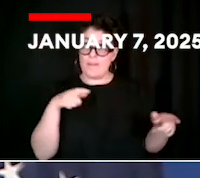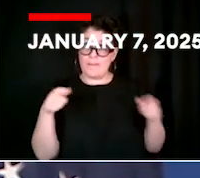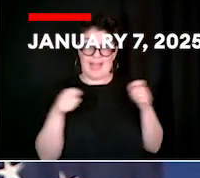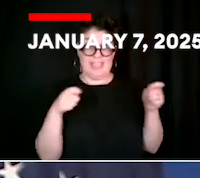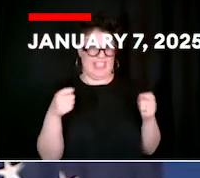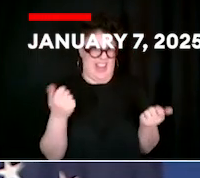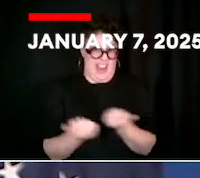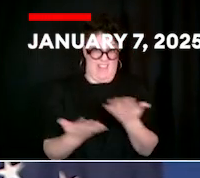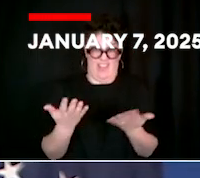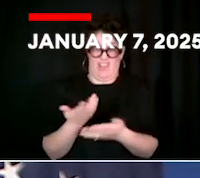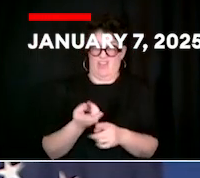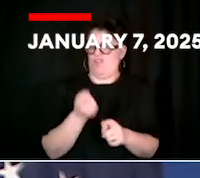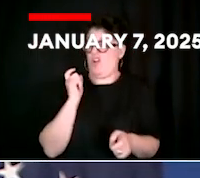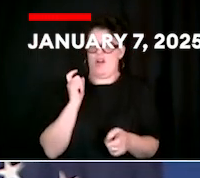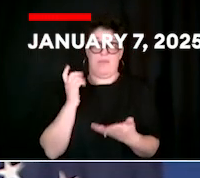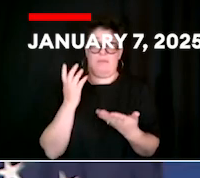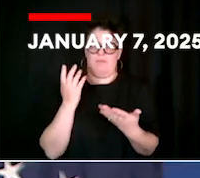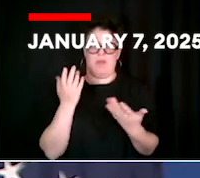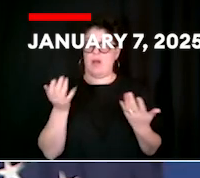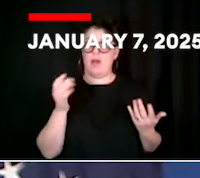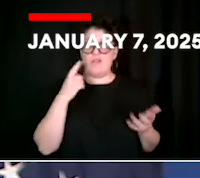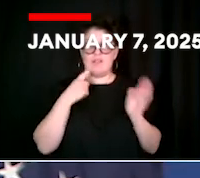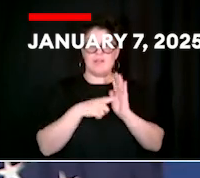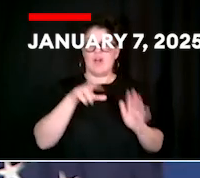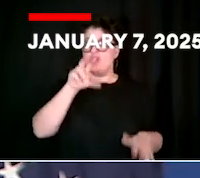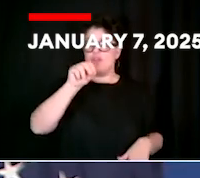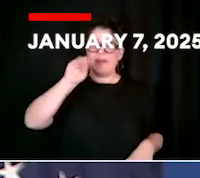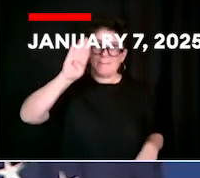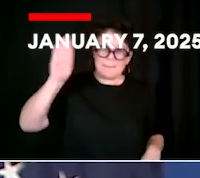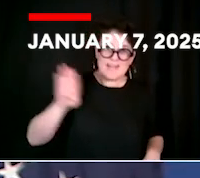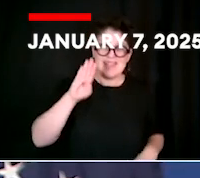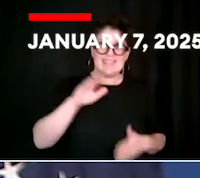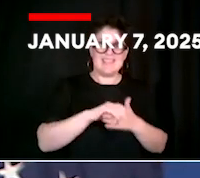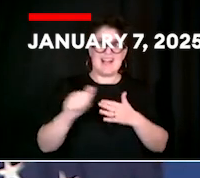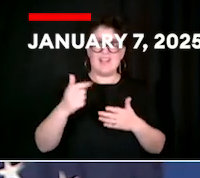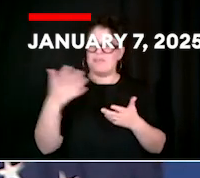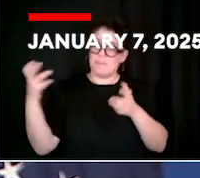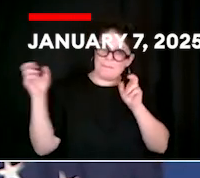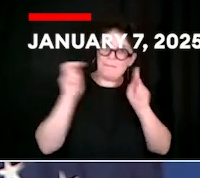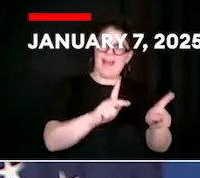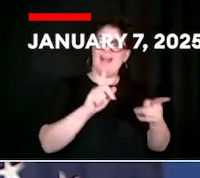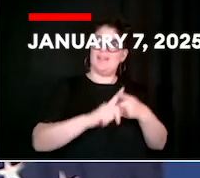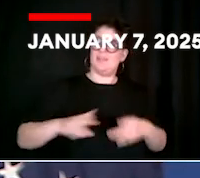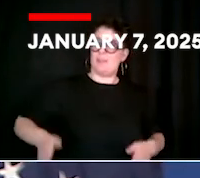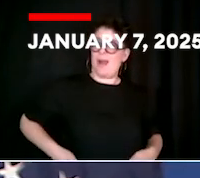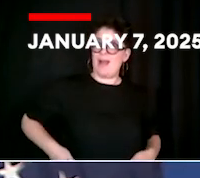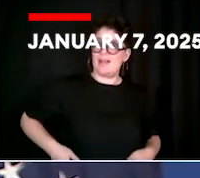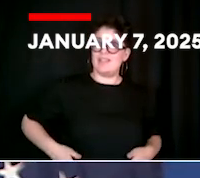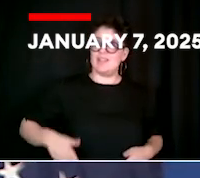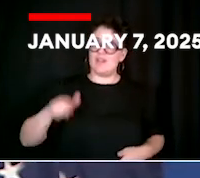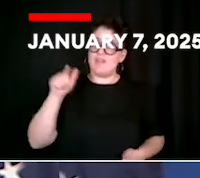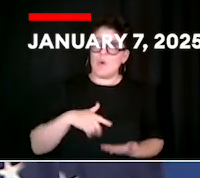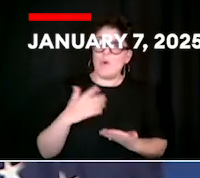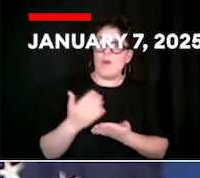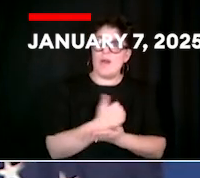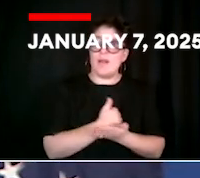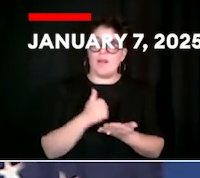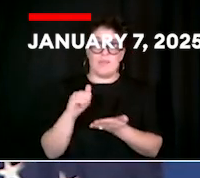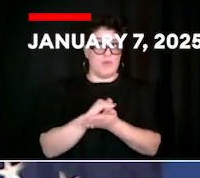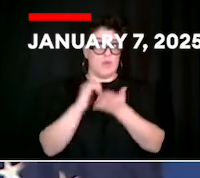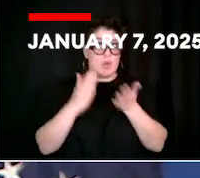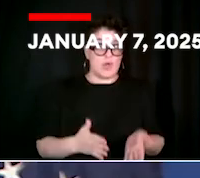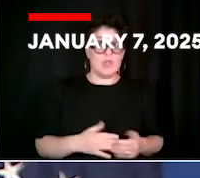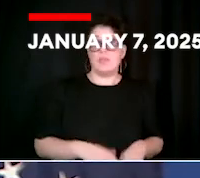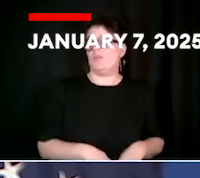from putting $30 billion back in the pockets of low-income New Yorkers to most comprehensive housing reform in the history of the